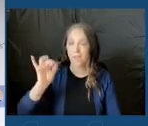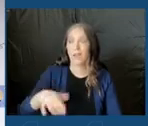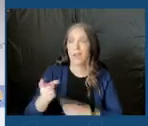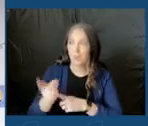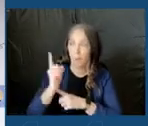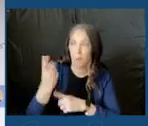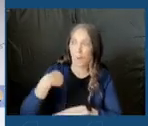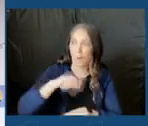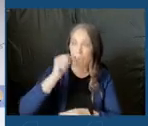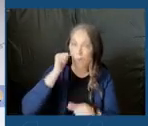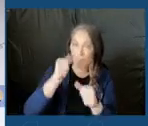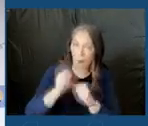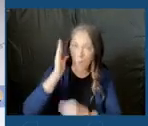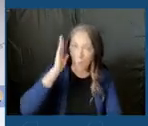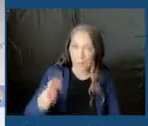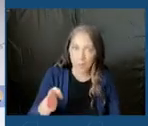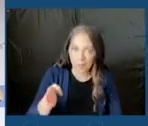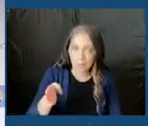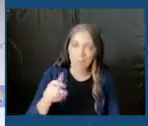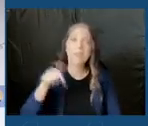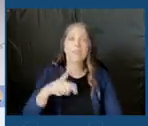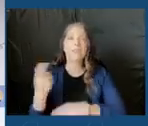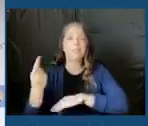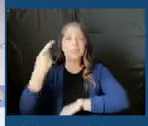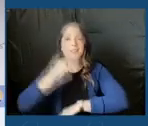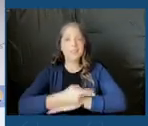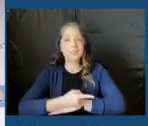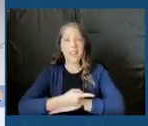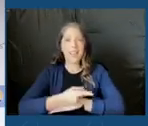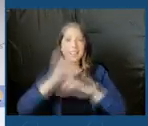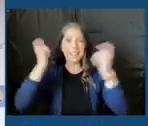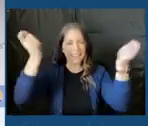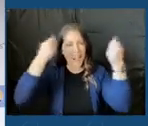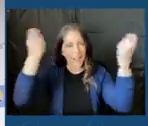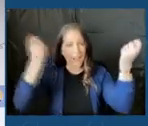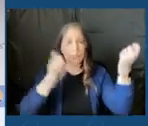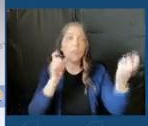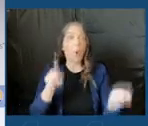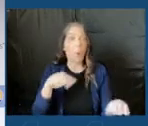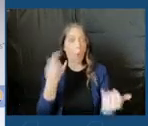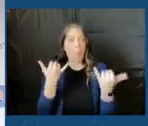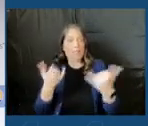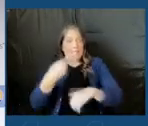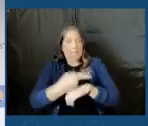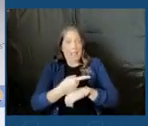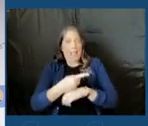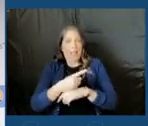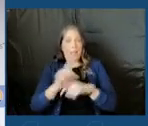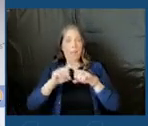And this day is a day that we're going to celebrate, not just today, but in years to come.